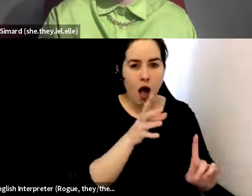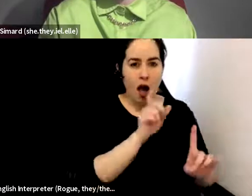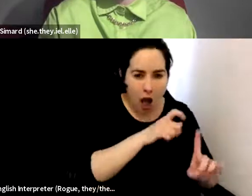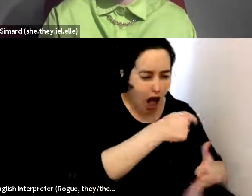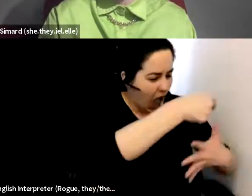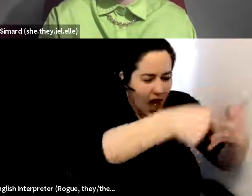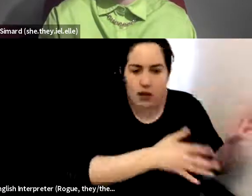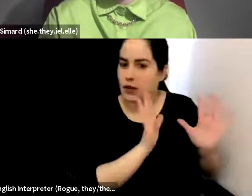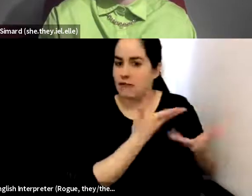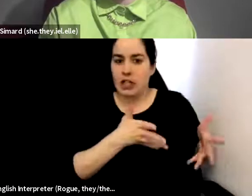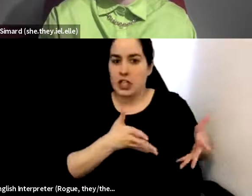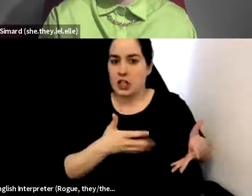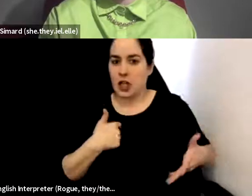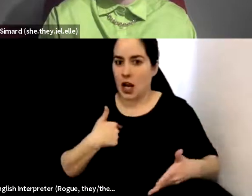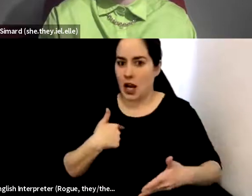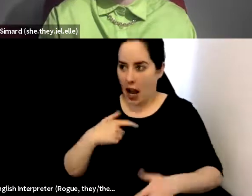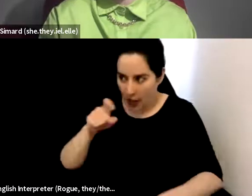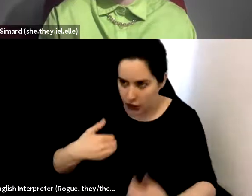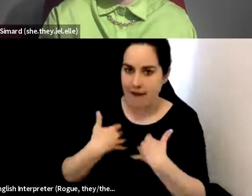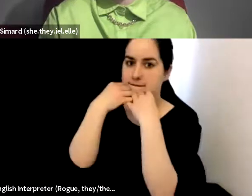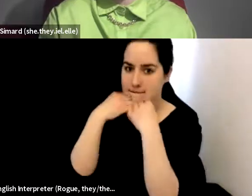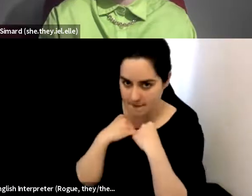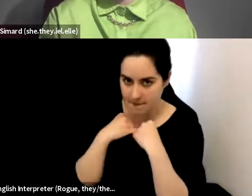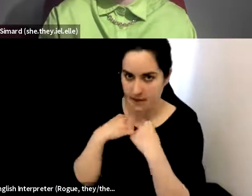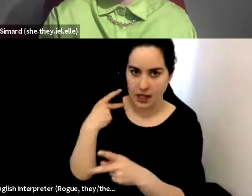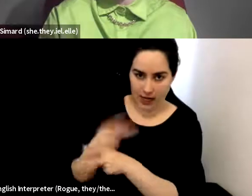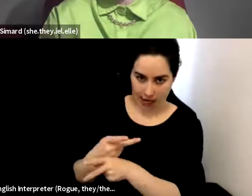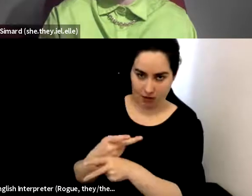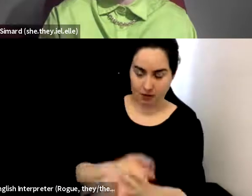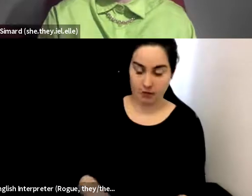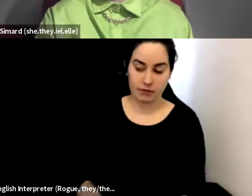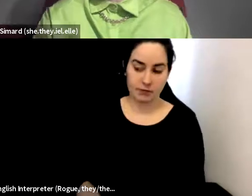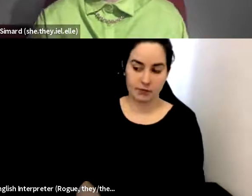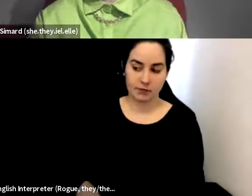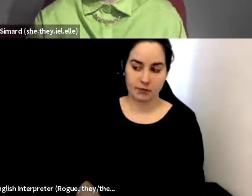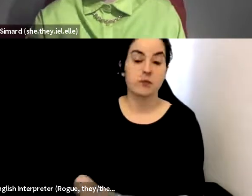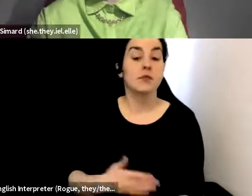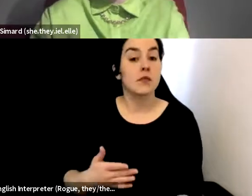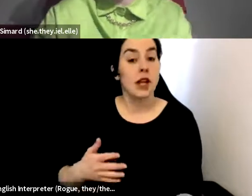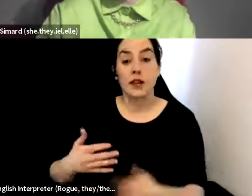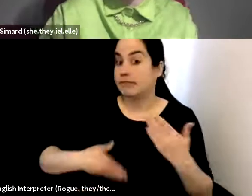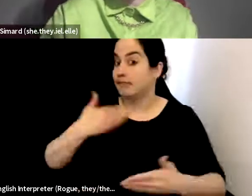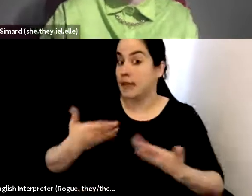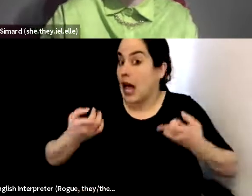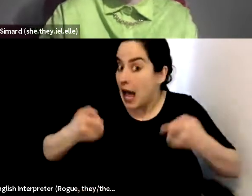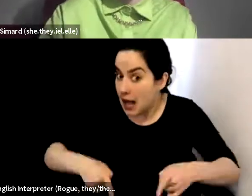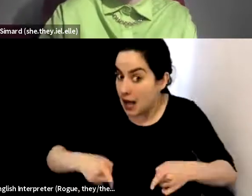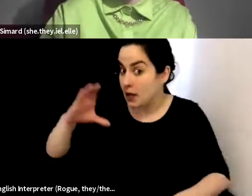I think, you know, the second that I was able to create space, or that Cole and I were able to create space